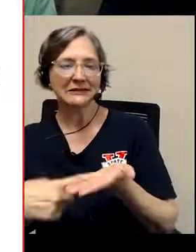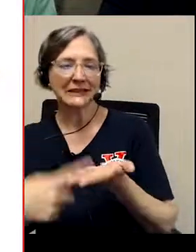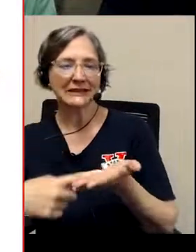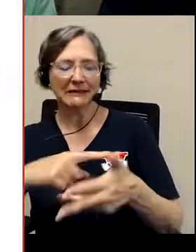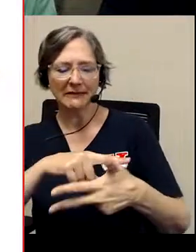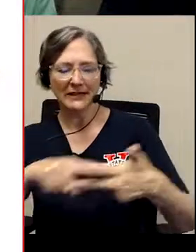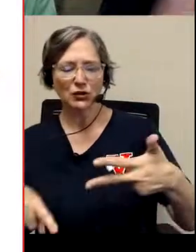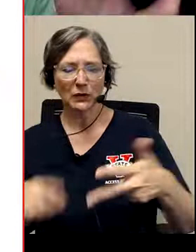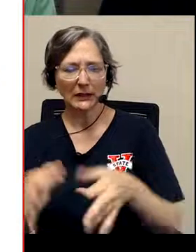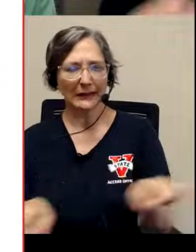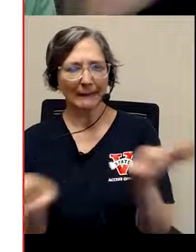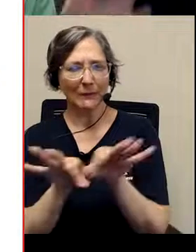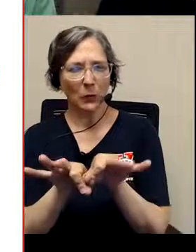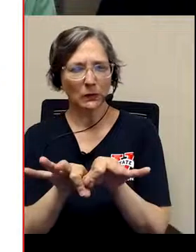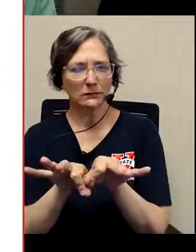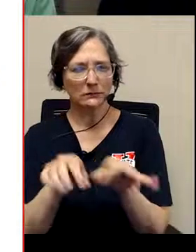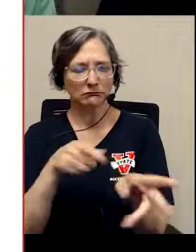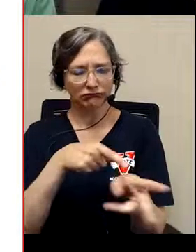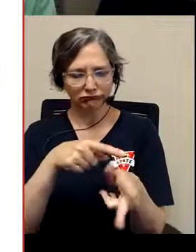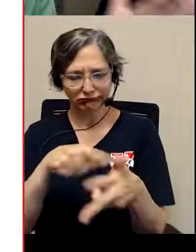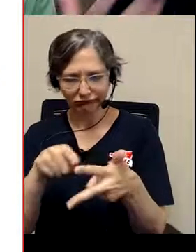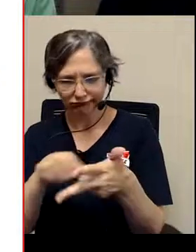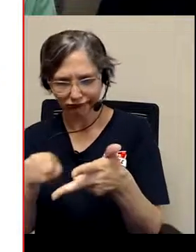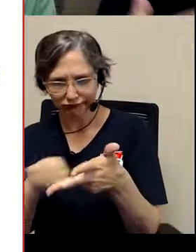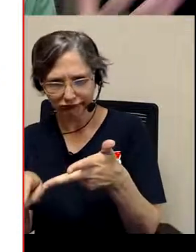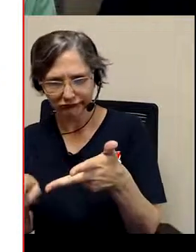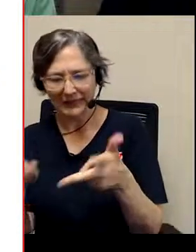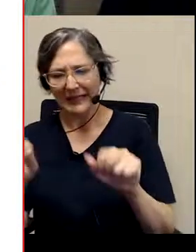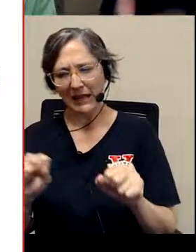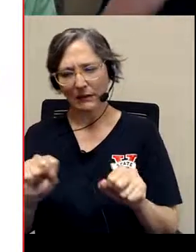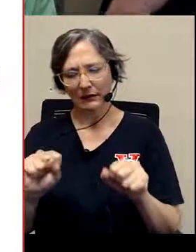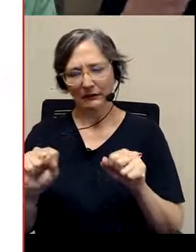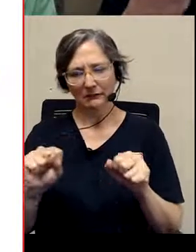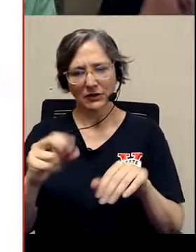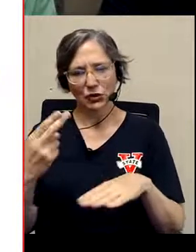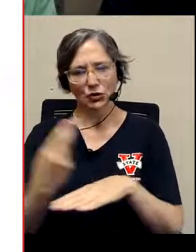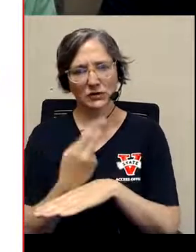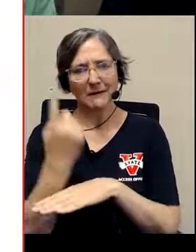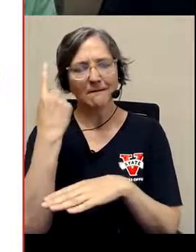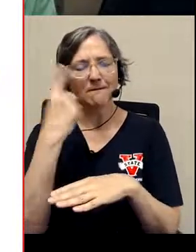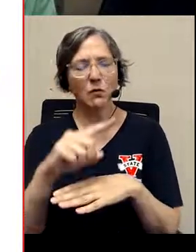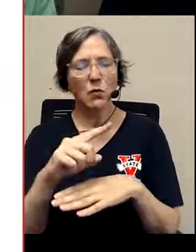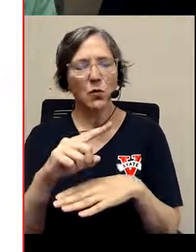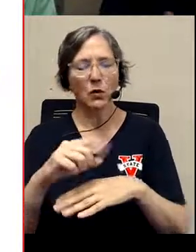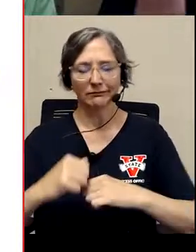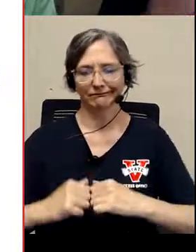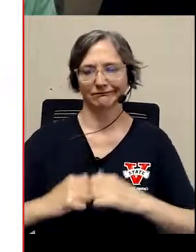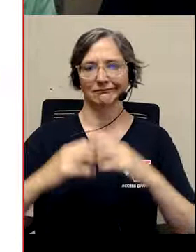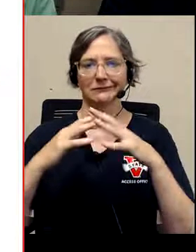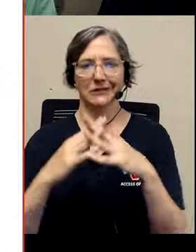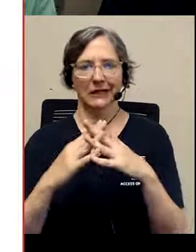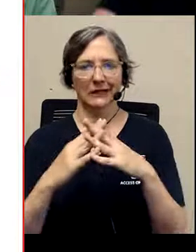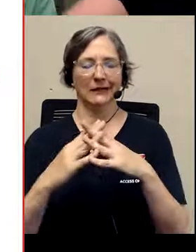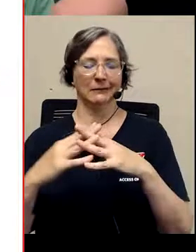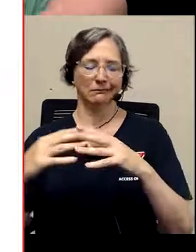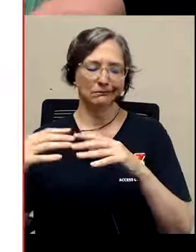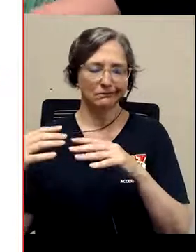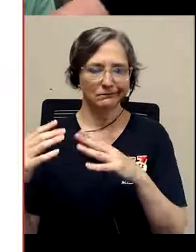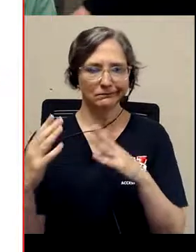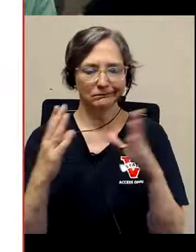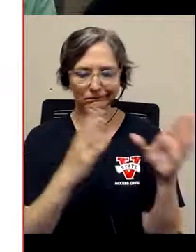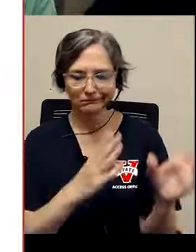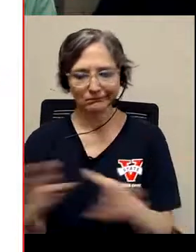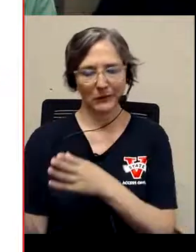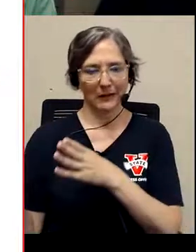be addressed when we're thinking about instruction and building and planning through multimodal and